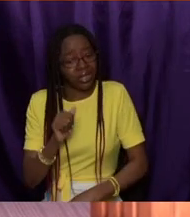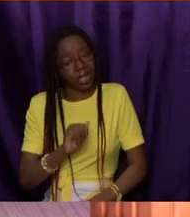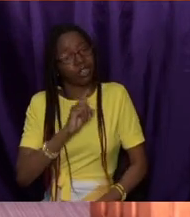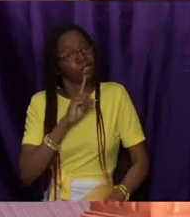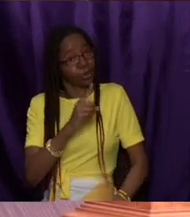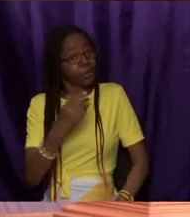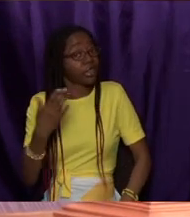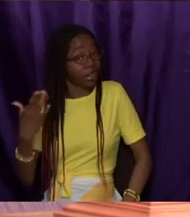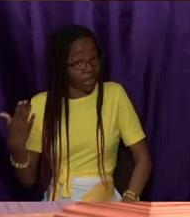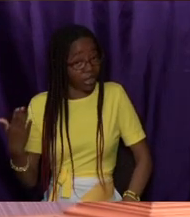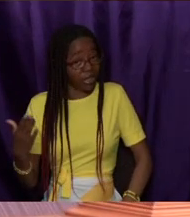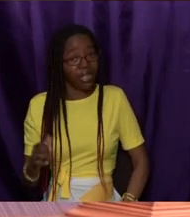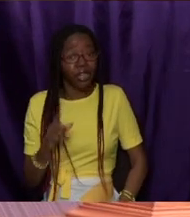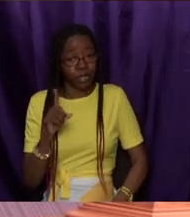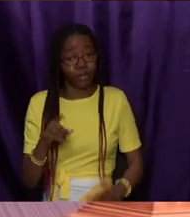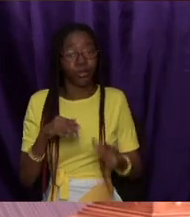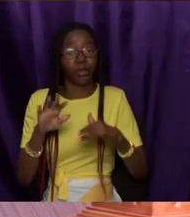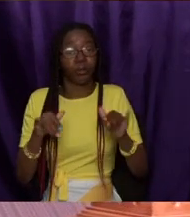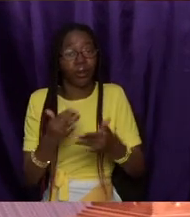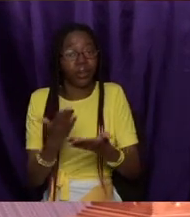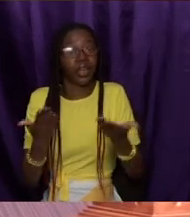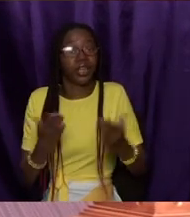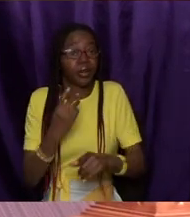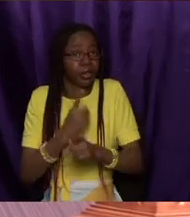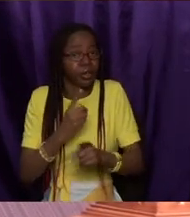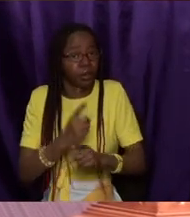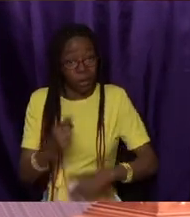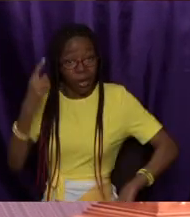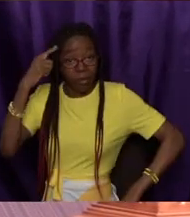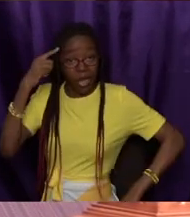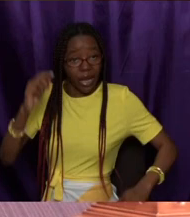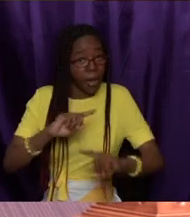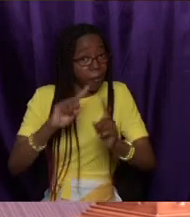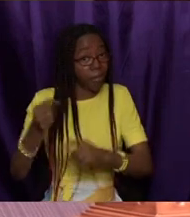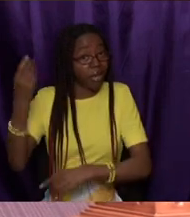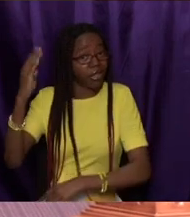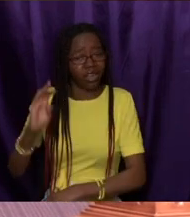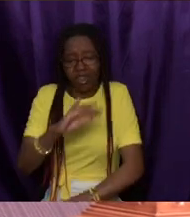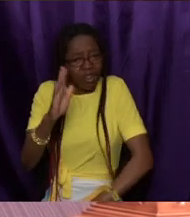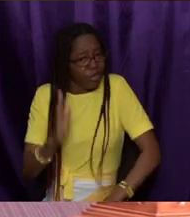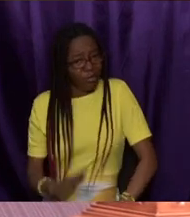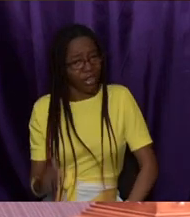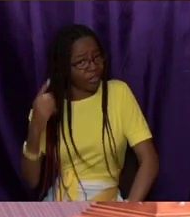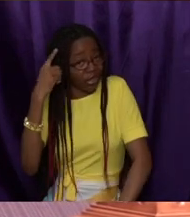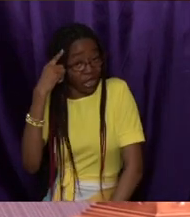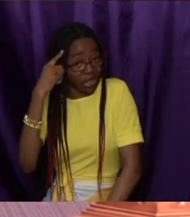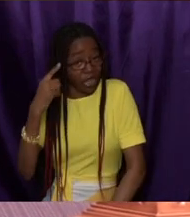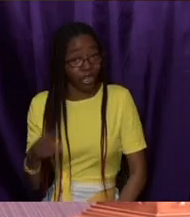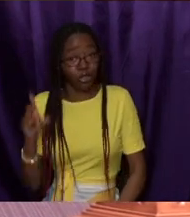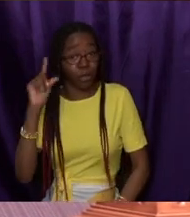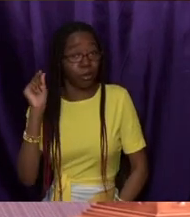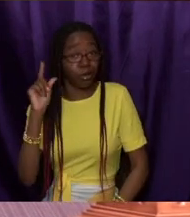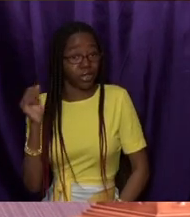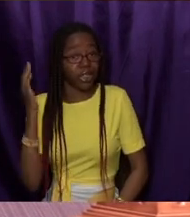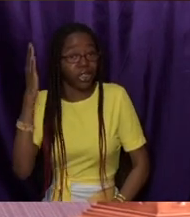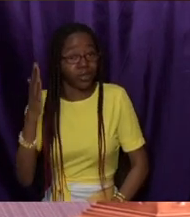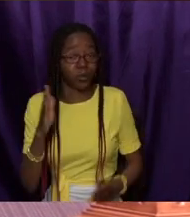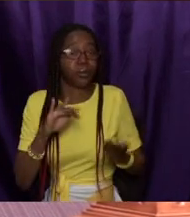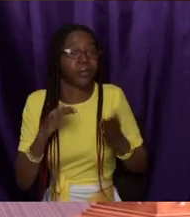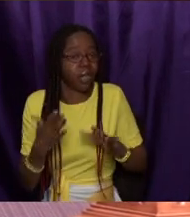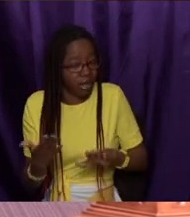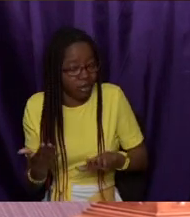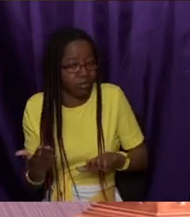sure thing that you're gonna walk out of here in your right mind but God. You never think that your Moses is going to